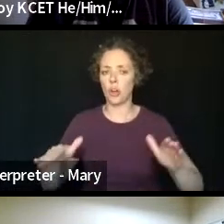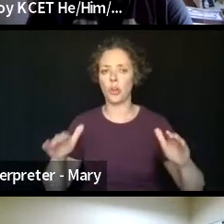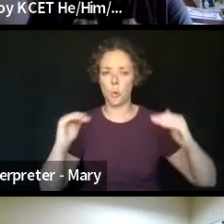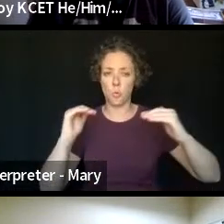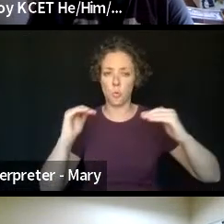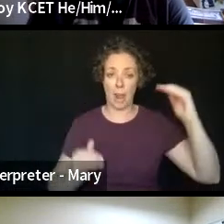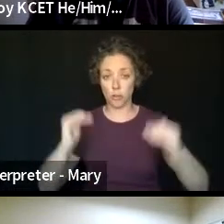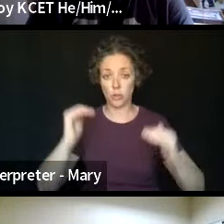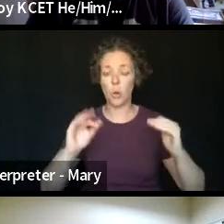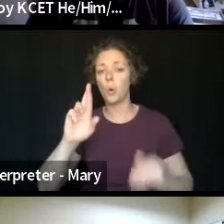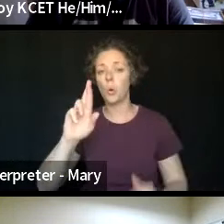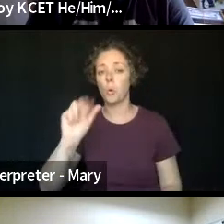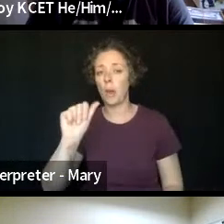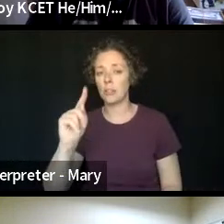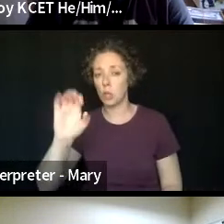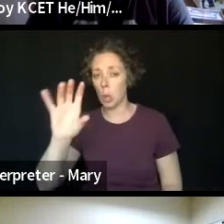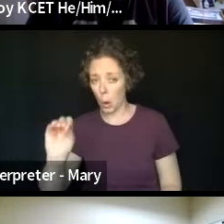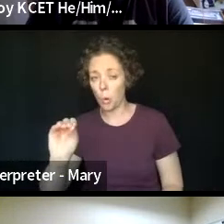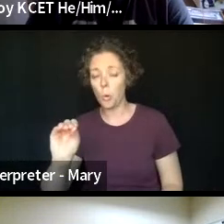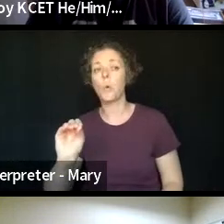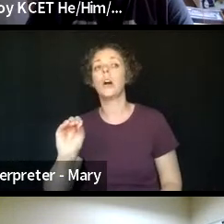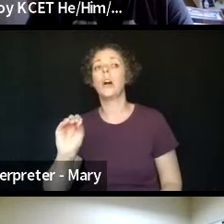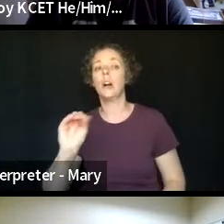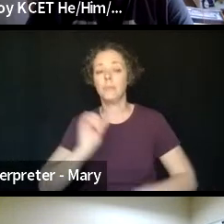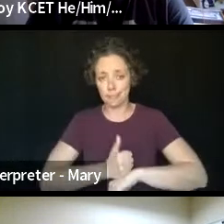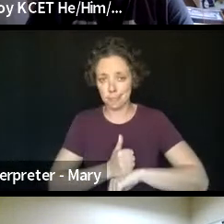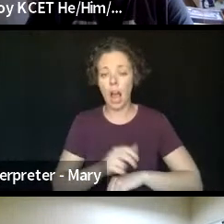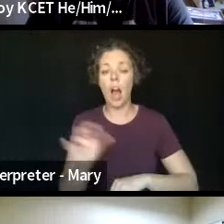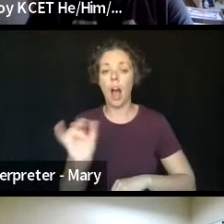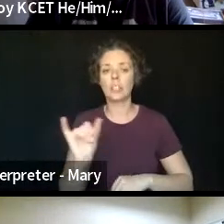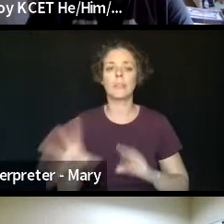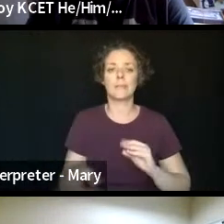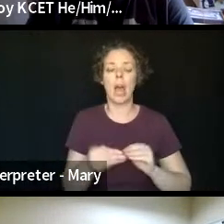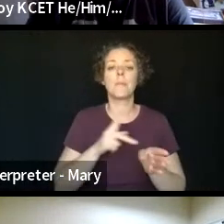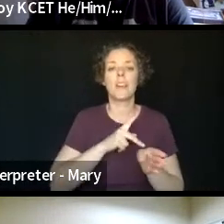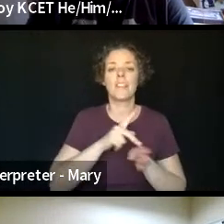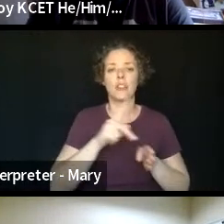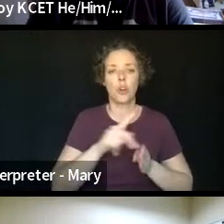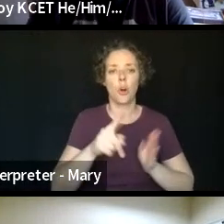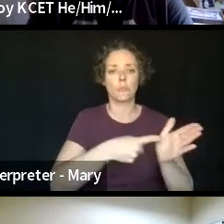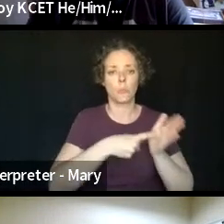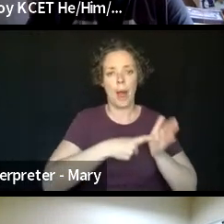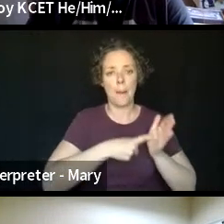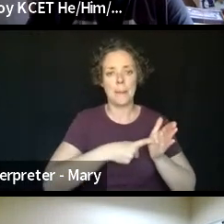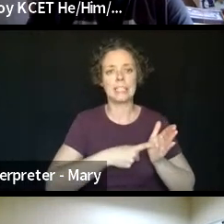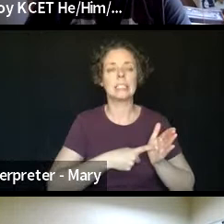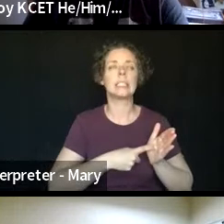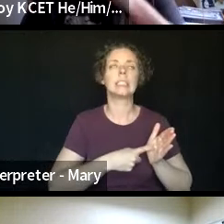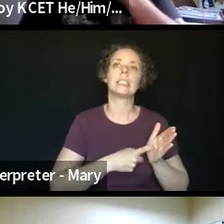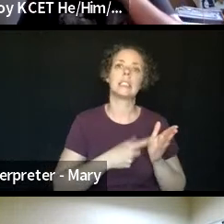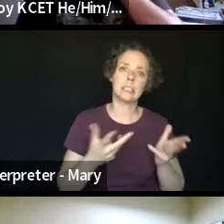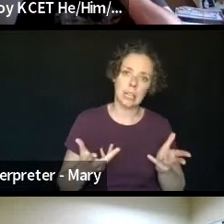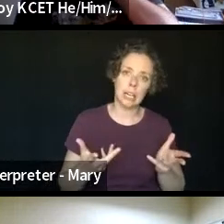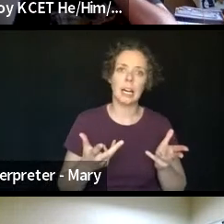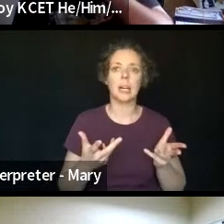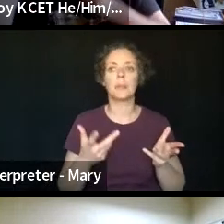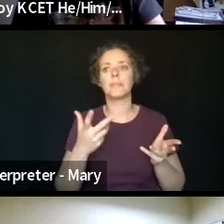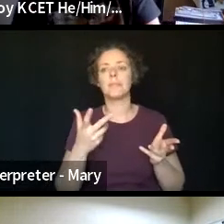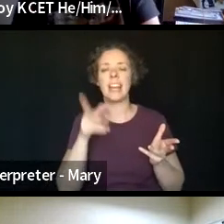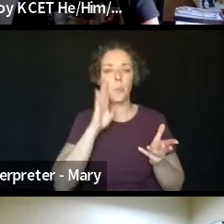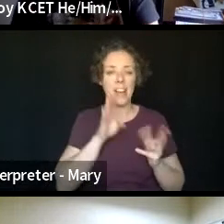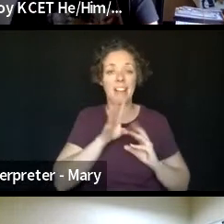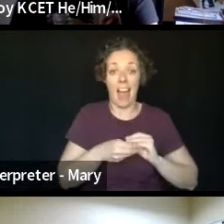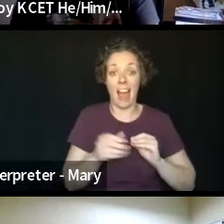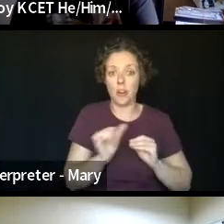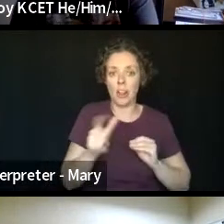putting in the professional requirements. It puts all this in the statute rather